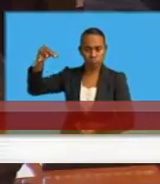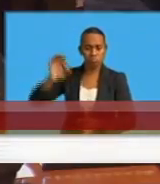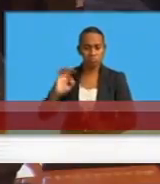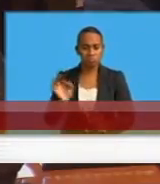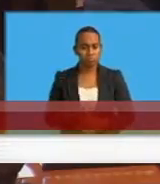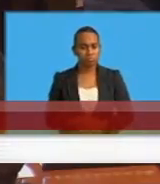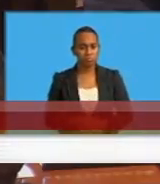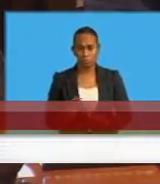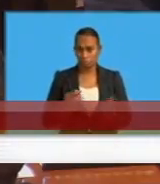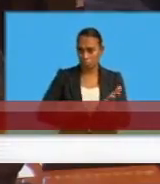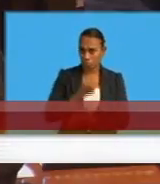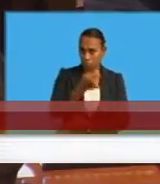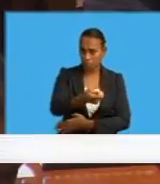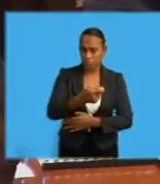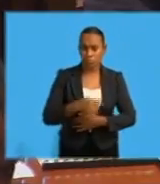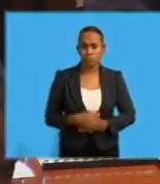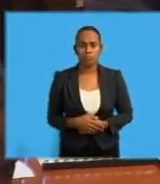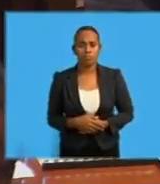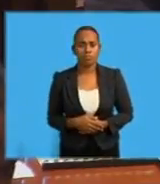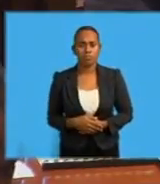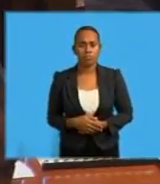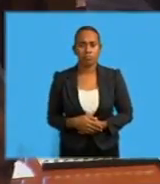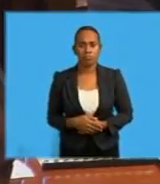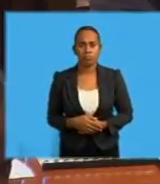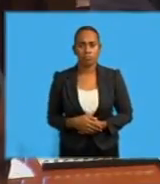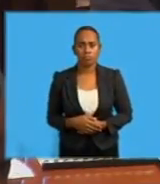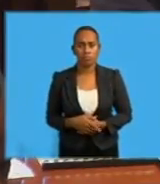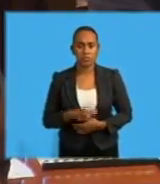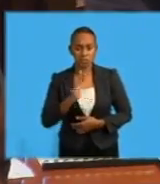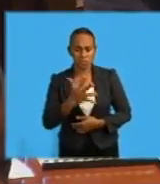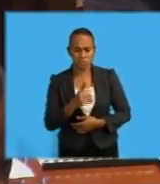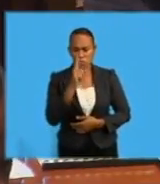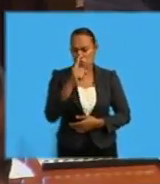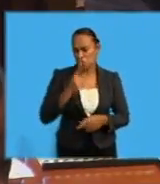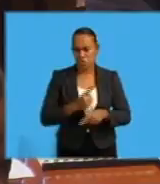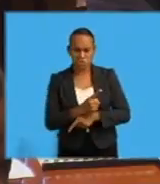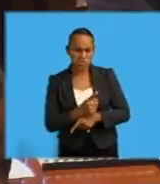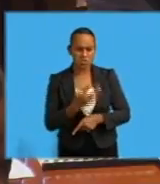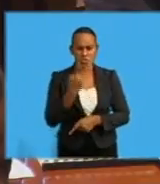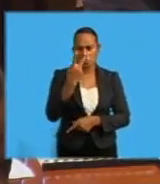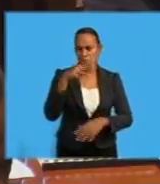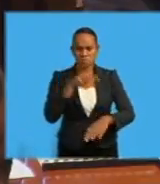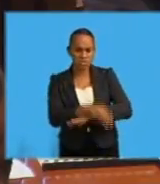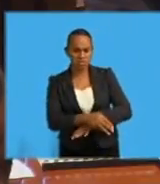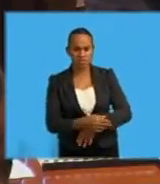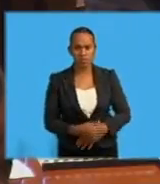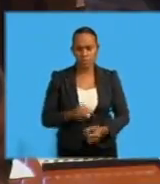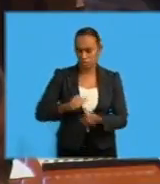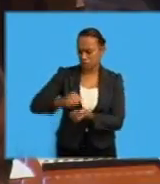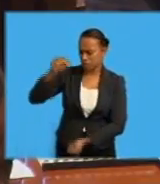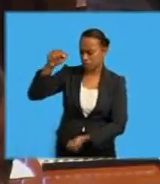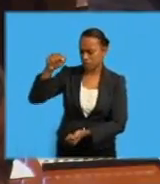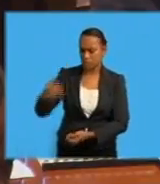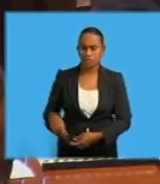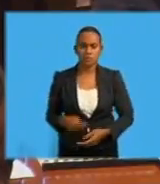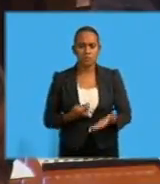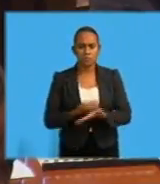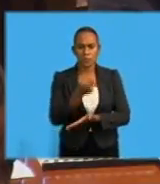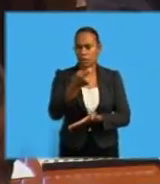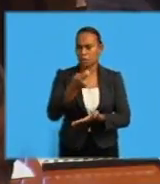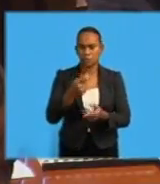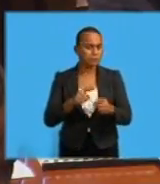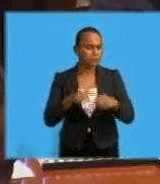short 1 month, 2 month certificate, they're paid $7 an hour. Those who have 1 year certificate, they're